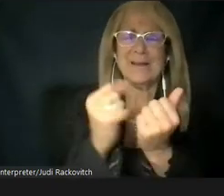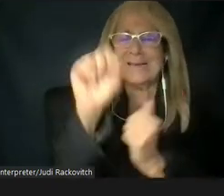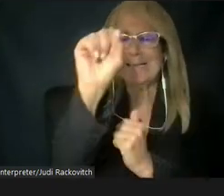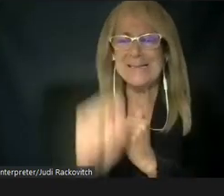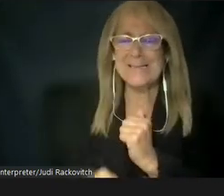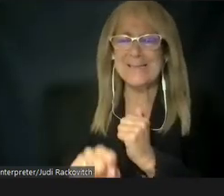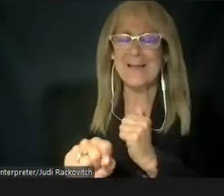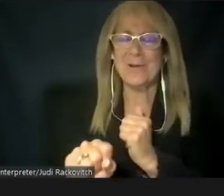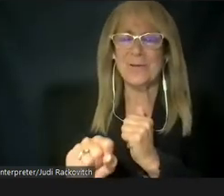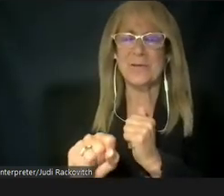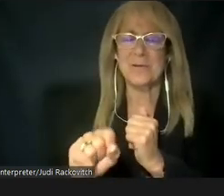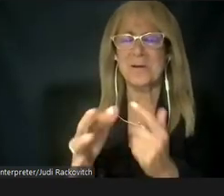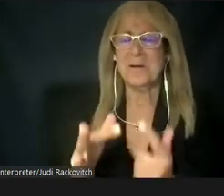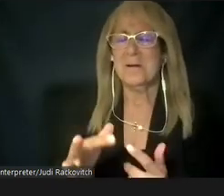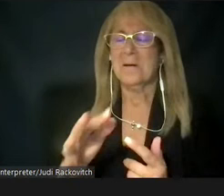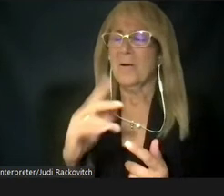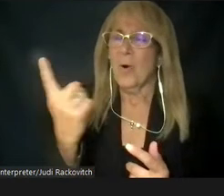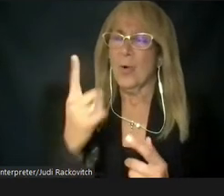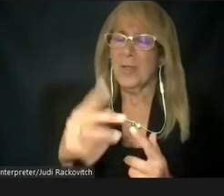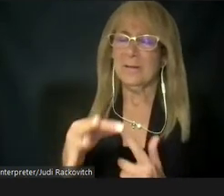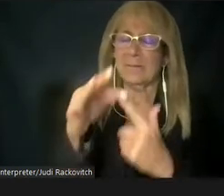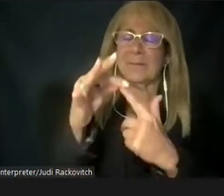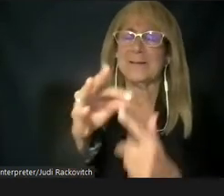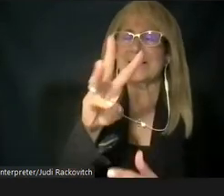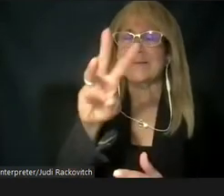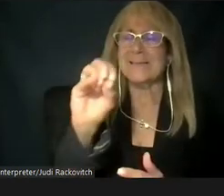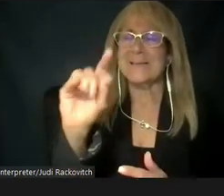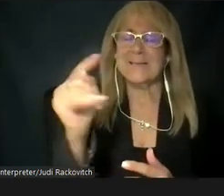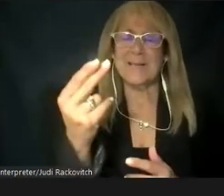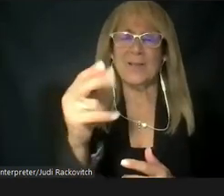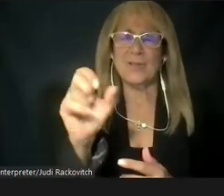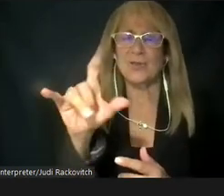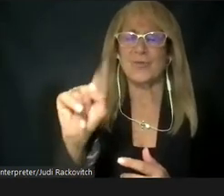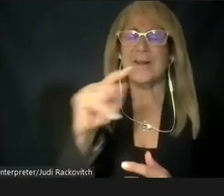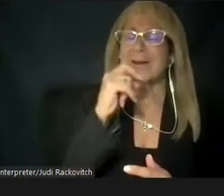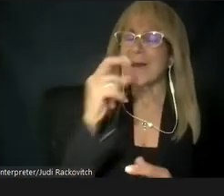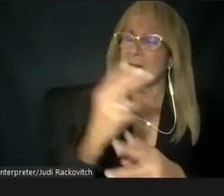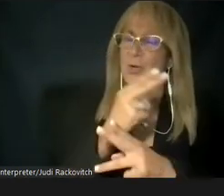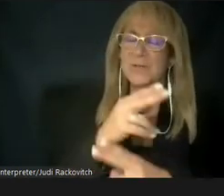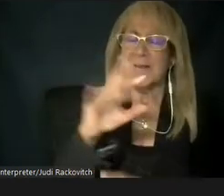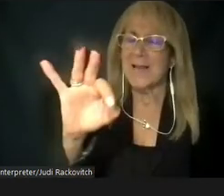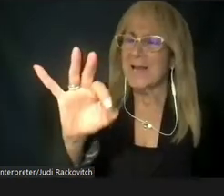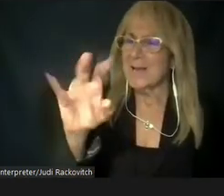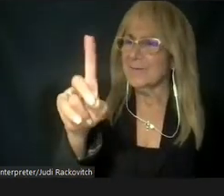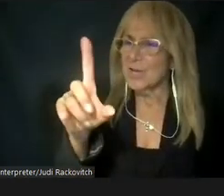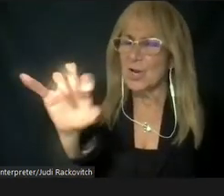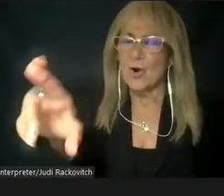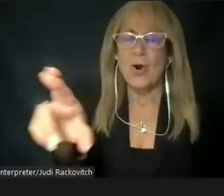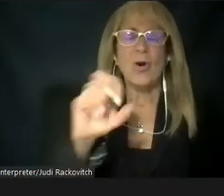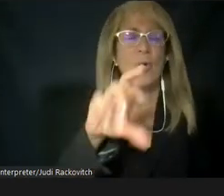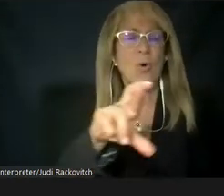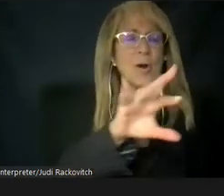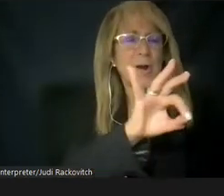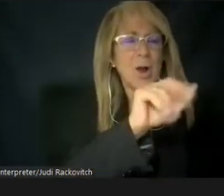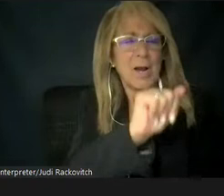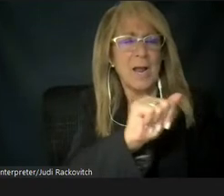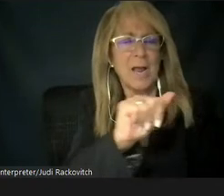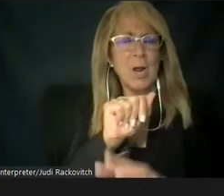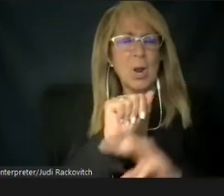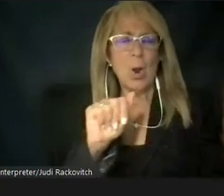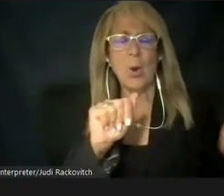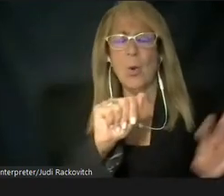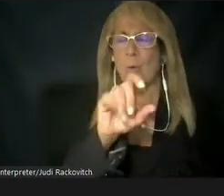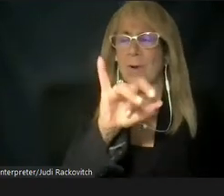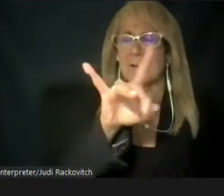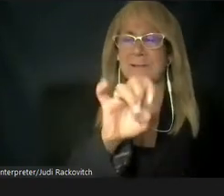Street. Tolls would not apply to vehicles that are solely using the FDR Drive, Route 9A West Side Highway, including connections to the fuel-carry tunnel,